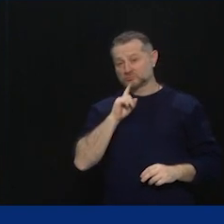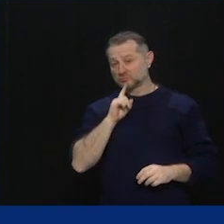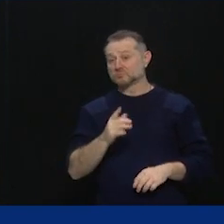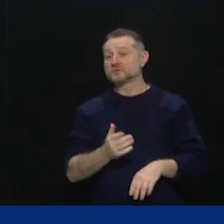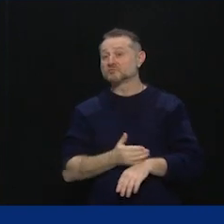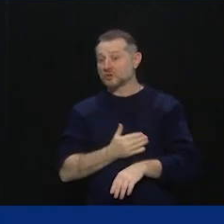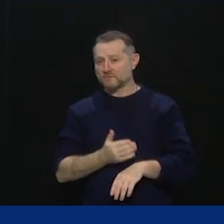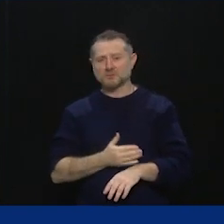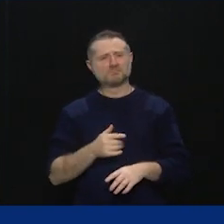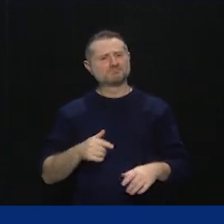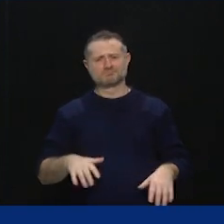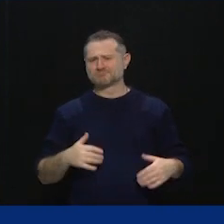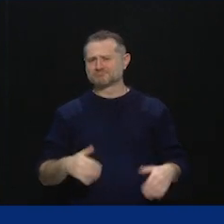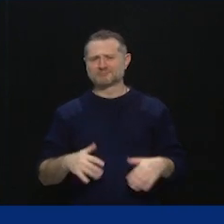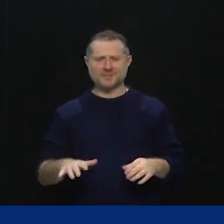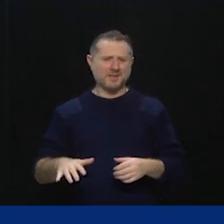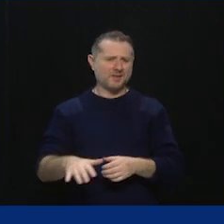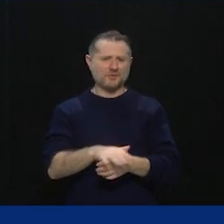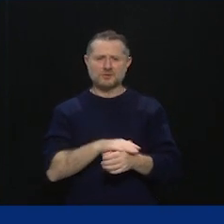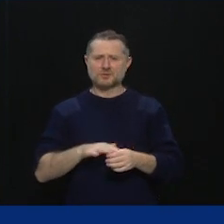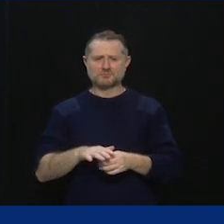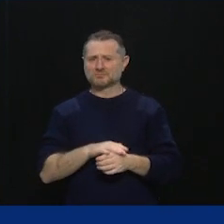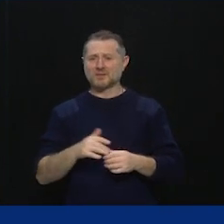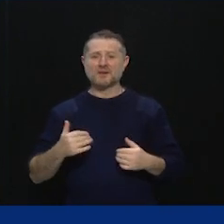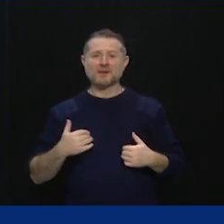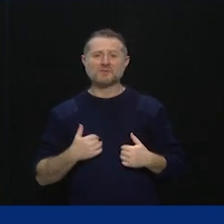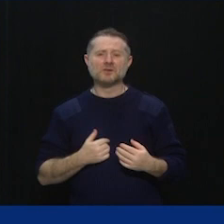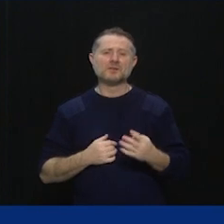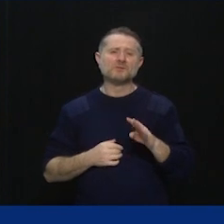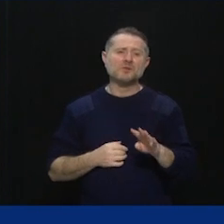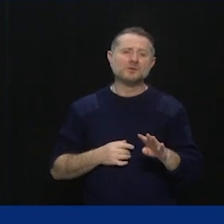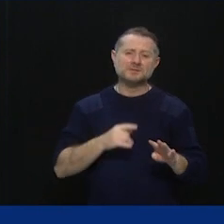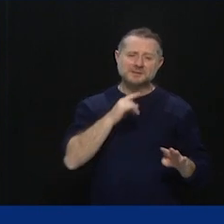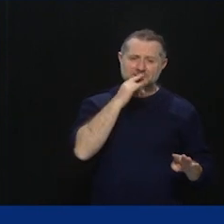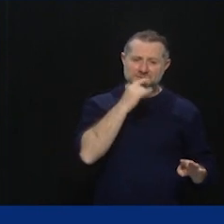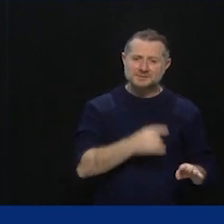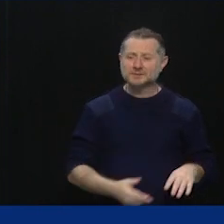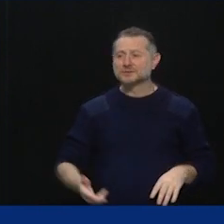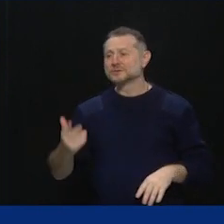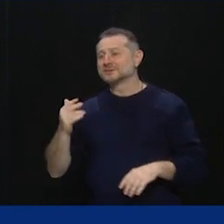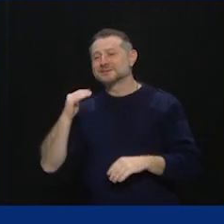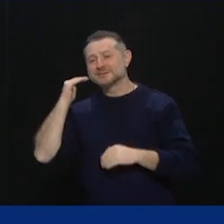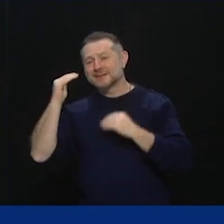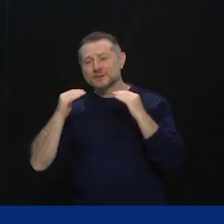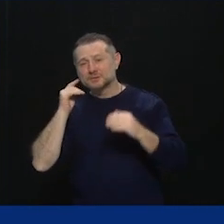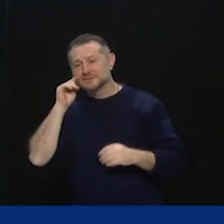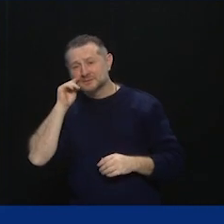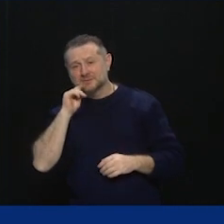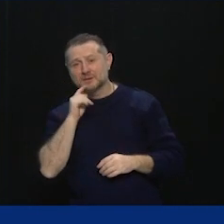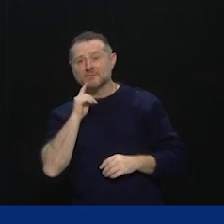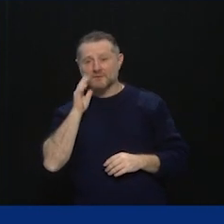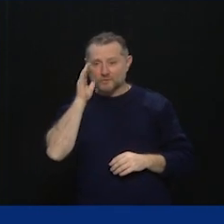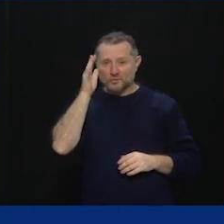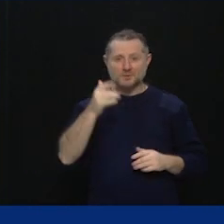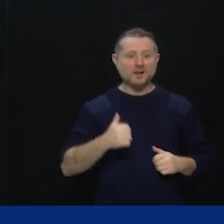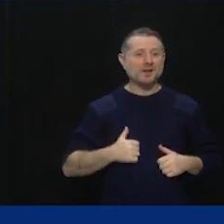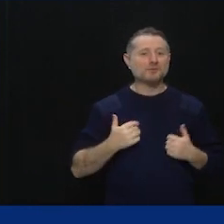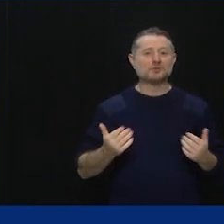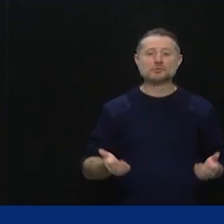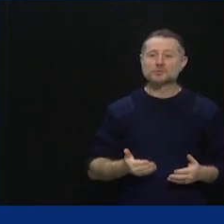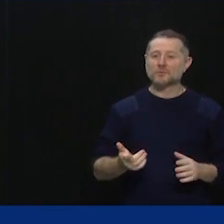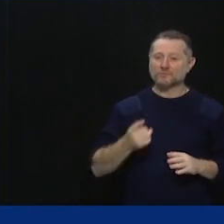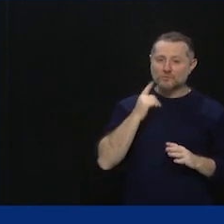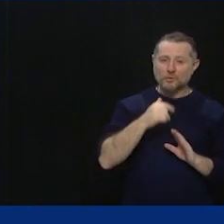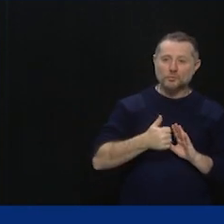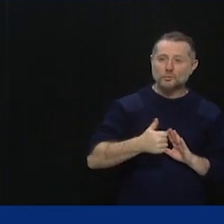teenagers. Hopefully one day they'll live here. They'll commute into the city. And without your vision, I don't know where they would be. And I want my children